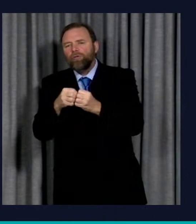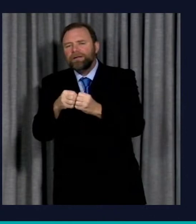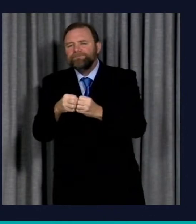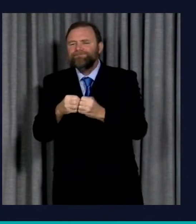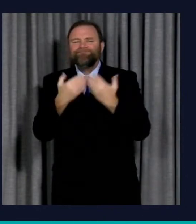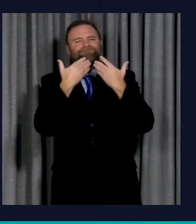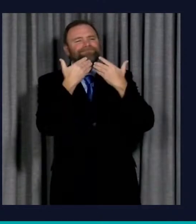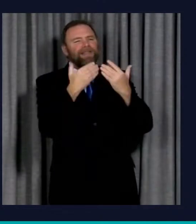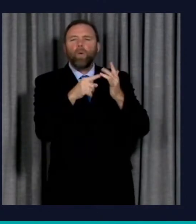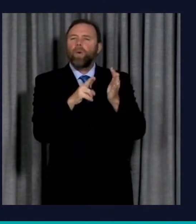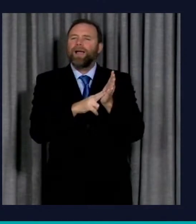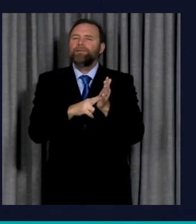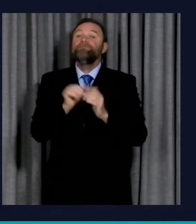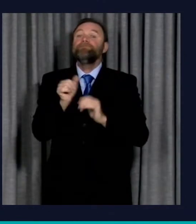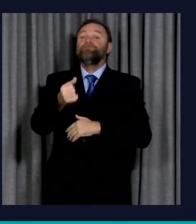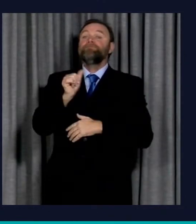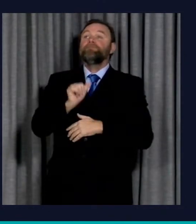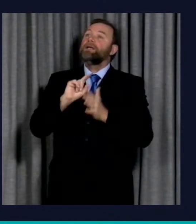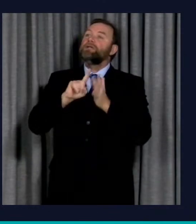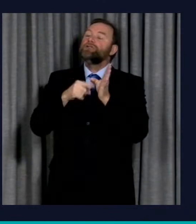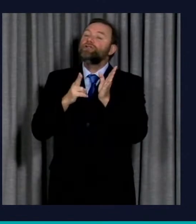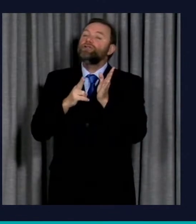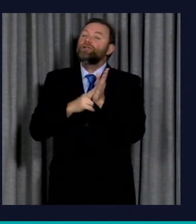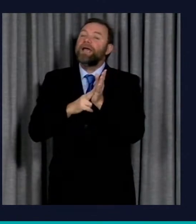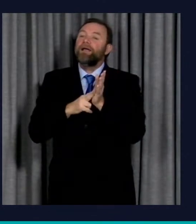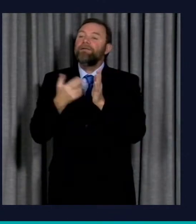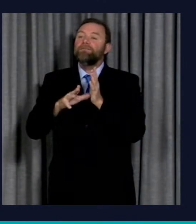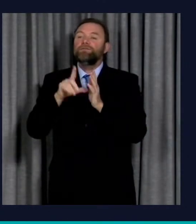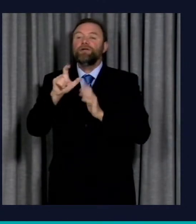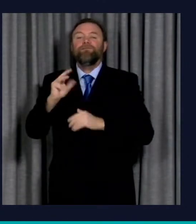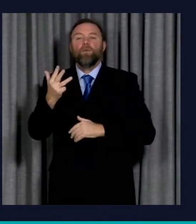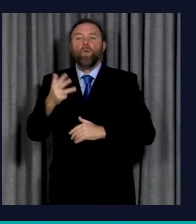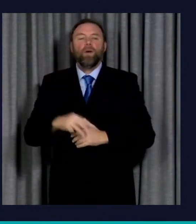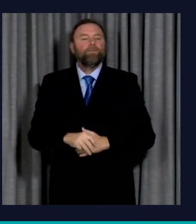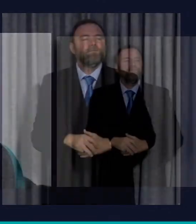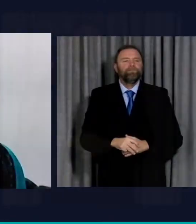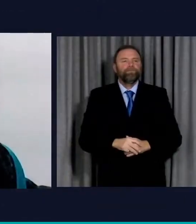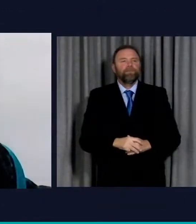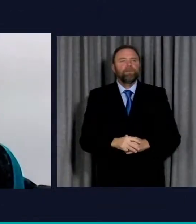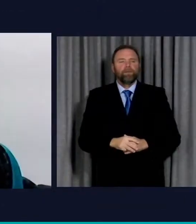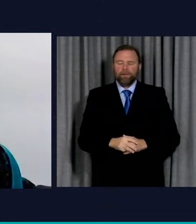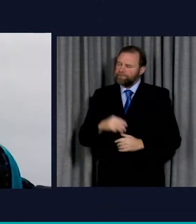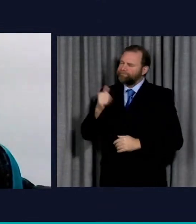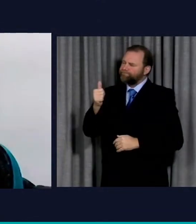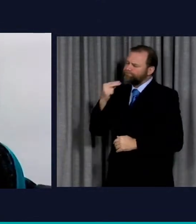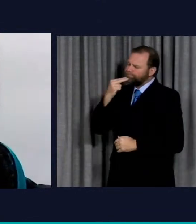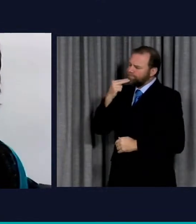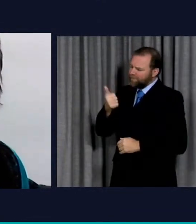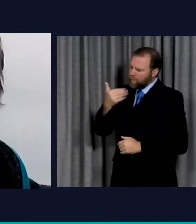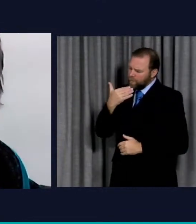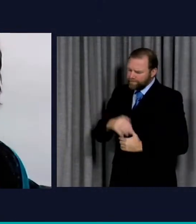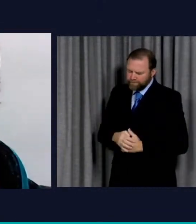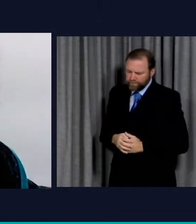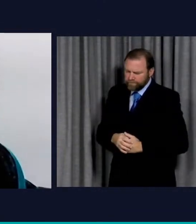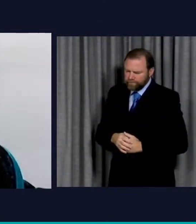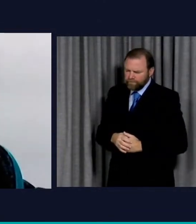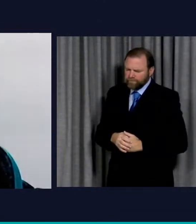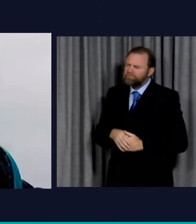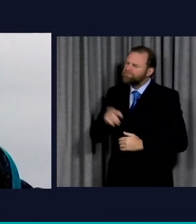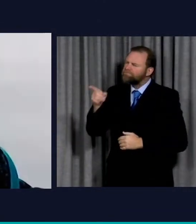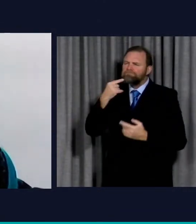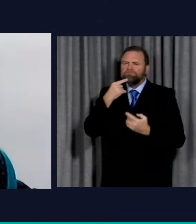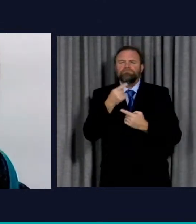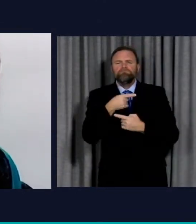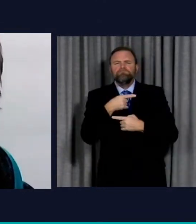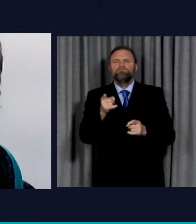Owain, diolch yn fawr. Over to Jane Death at Channel 4. Thank you. Good afternoon. You said yourself in your